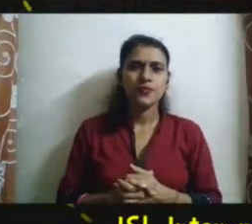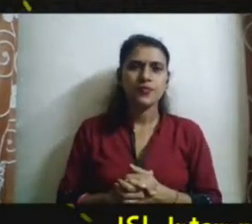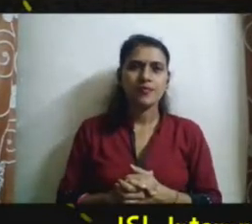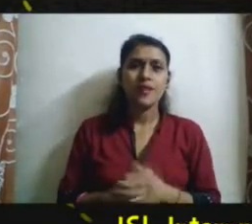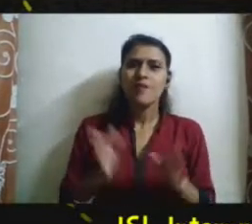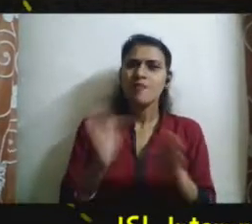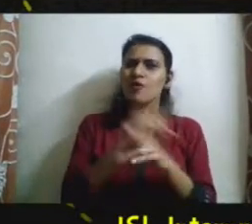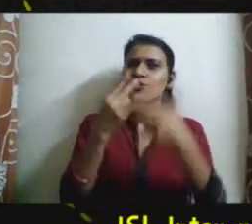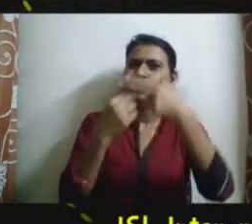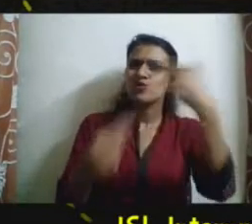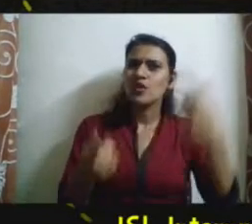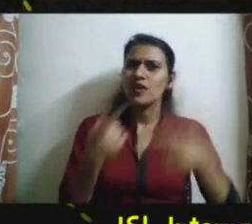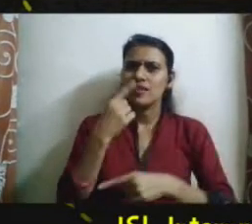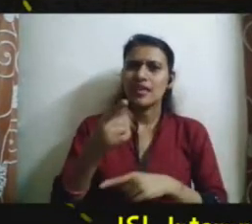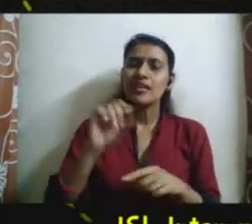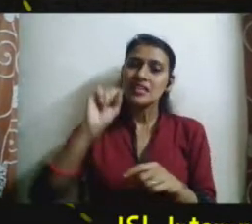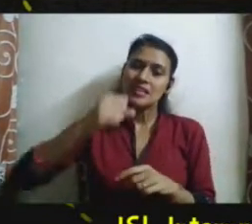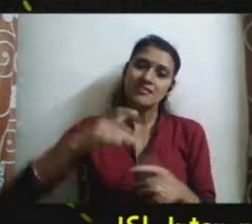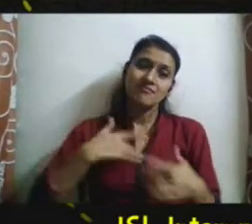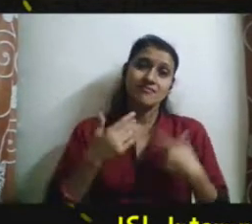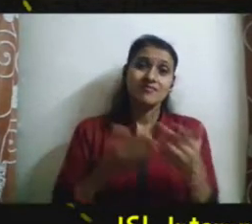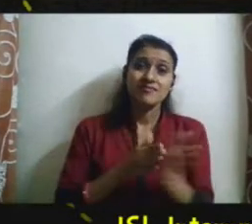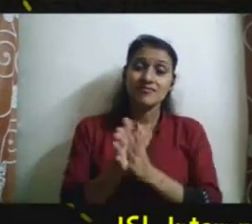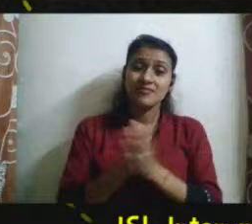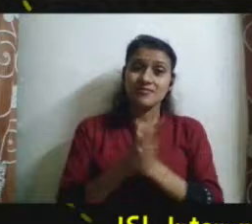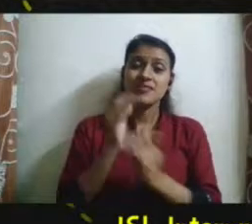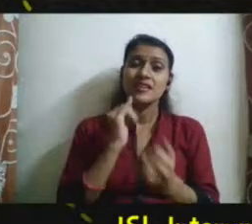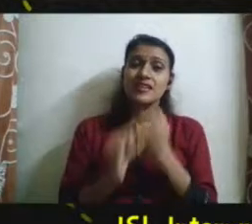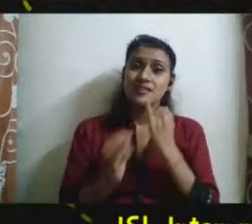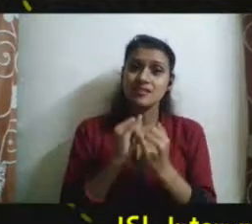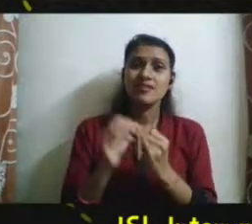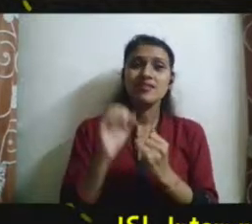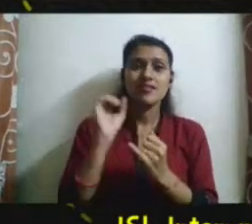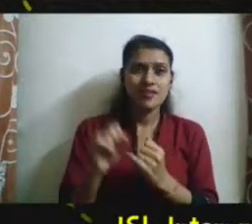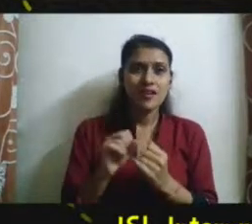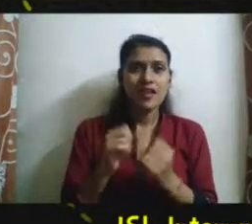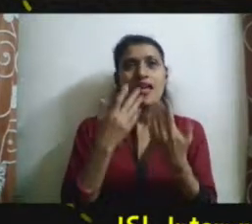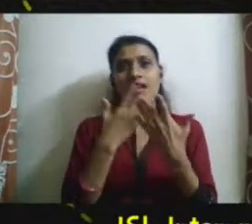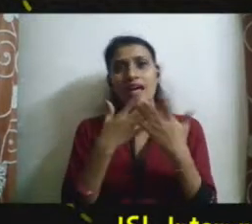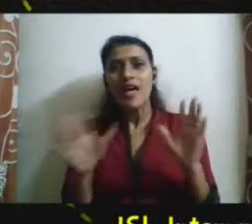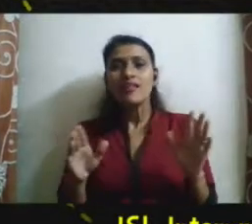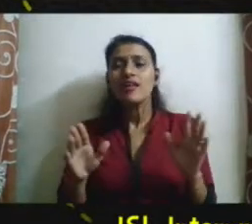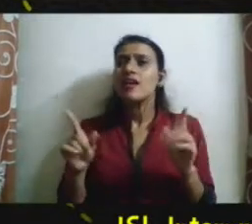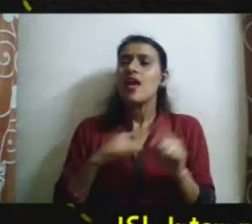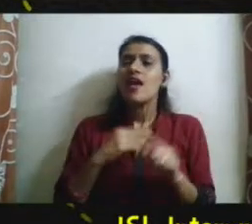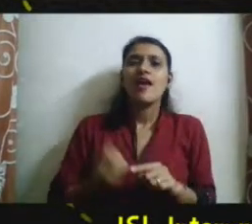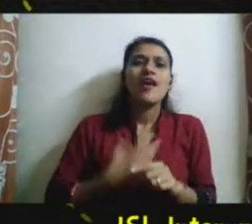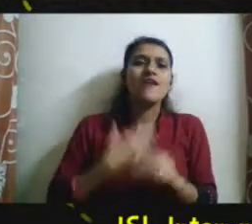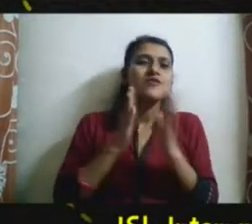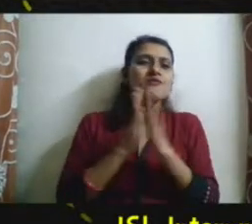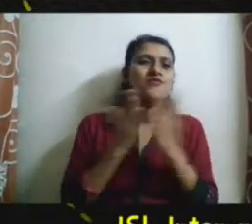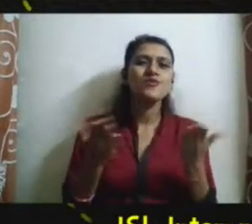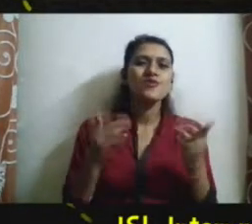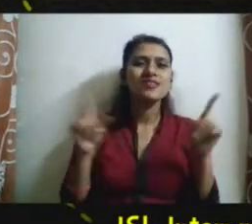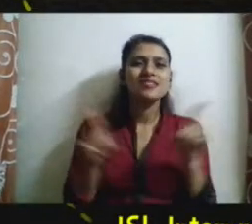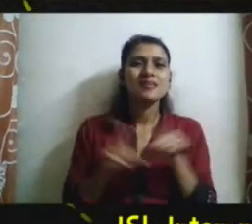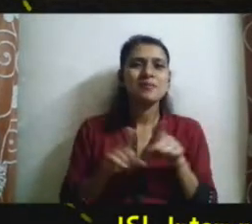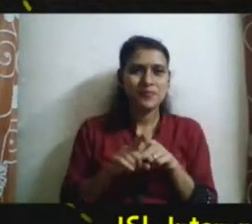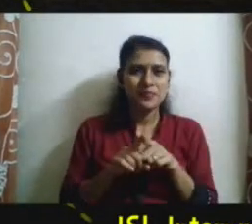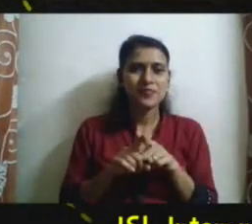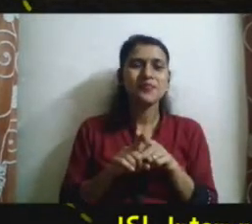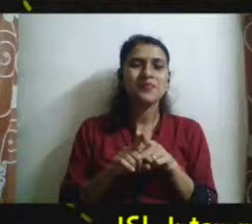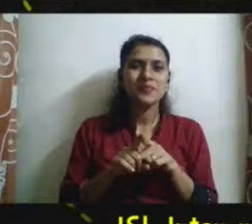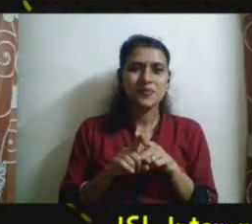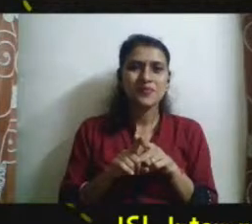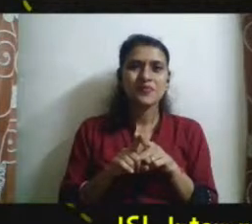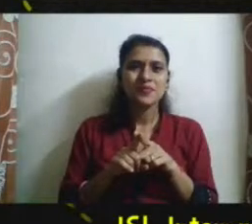stories, I thought it's such an interesting history, the way that anything which is pleasurable is often